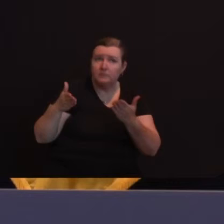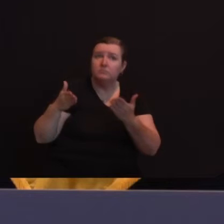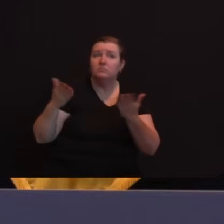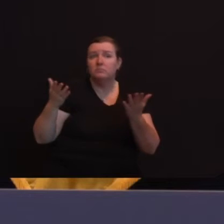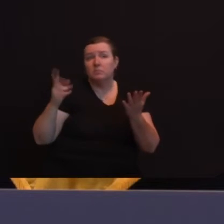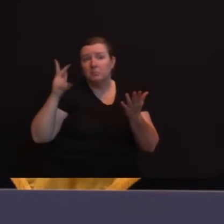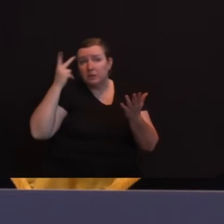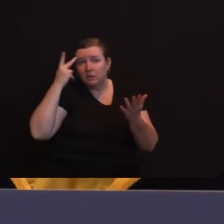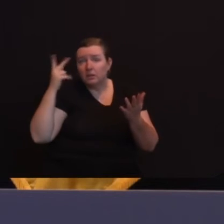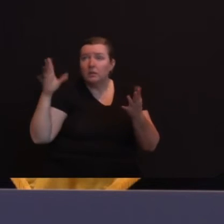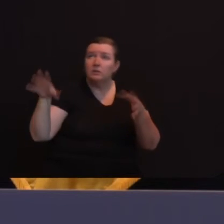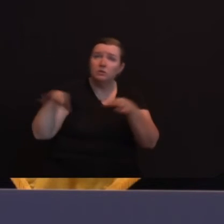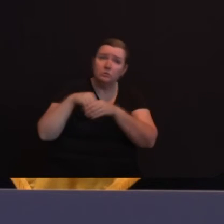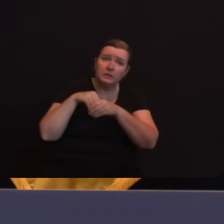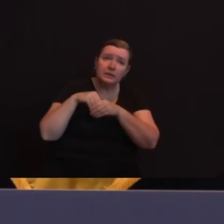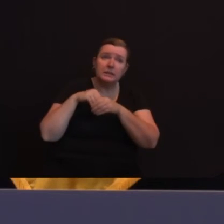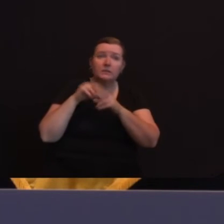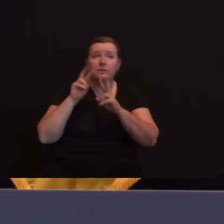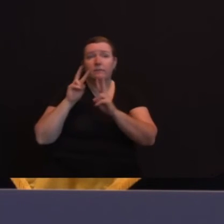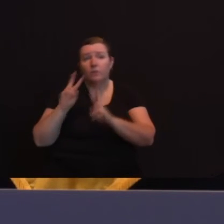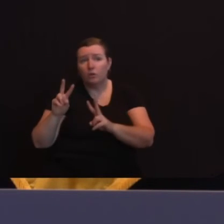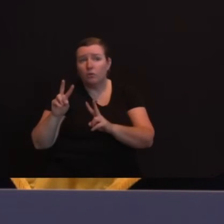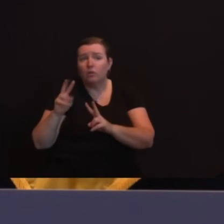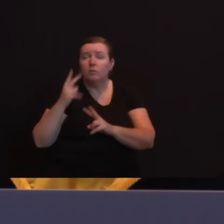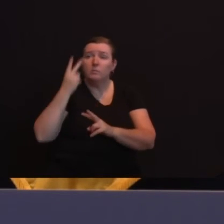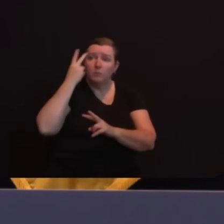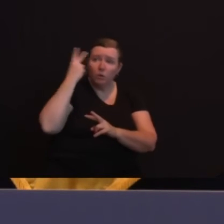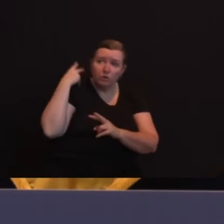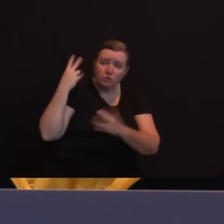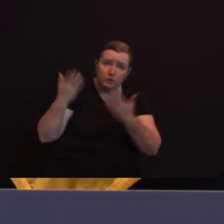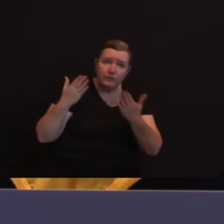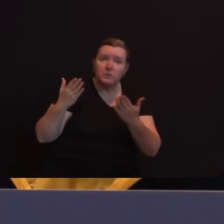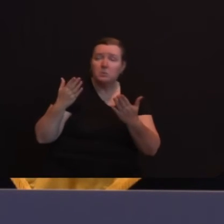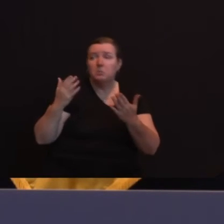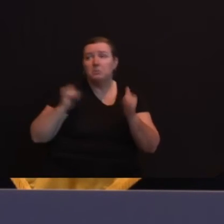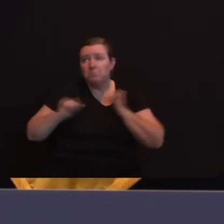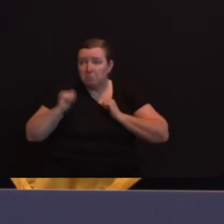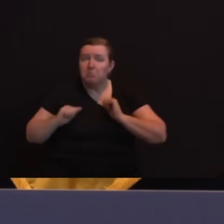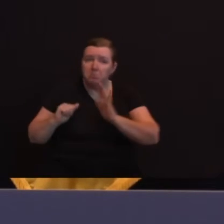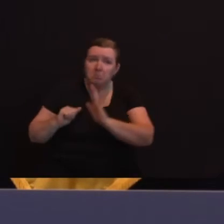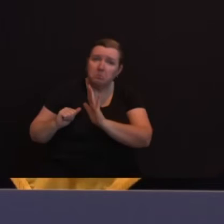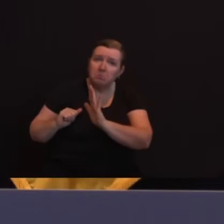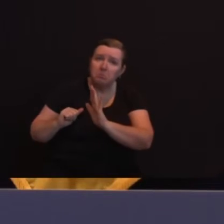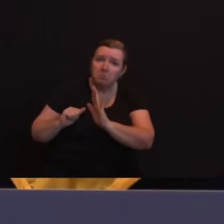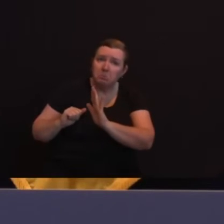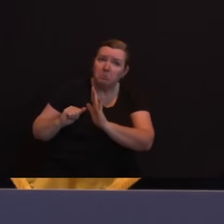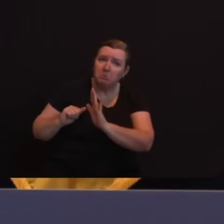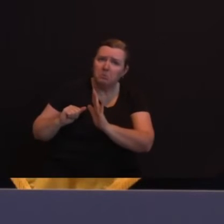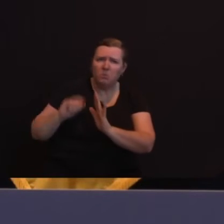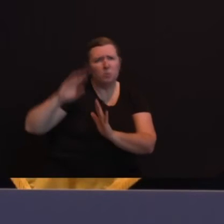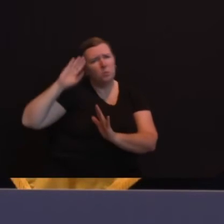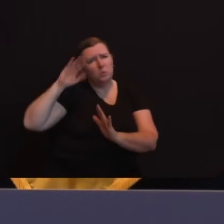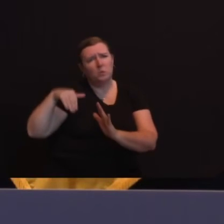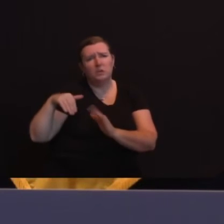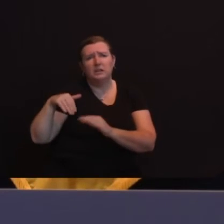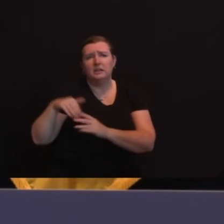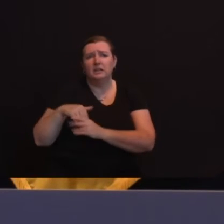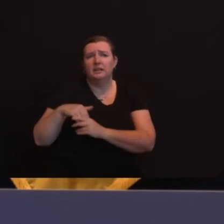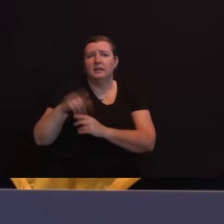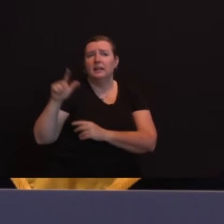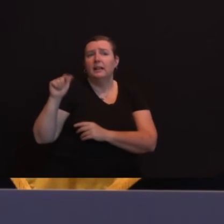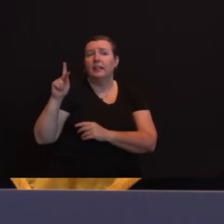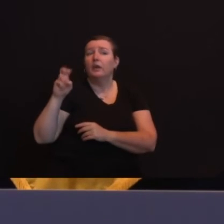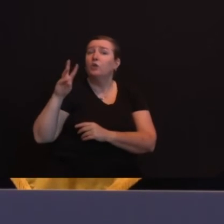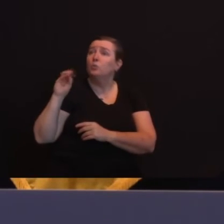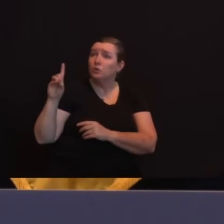funerals, memorials, services, performances. Realistically speaking, I mean, we know in Lakewood, for instance, with the religious services,